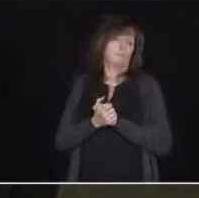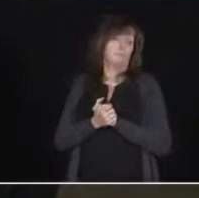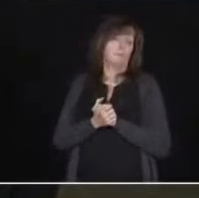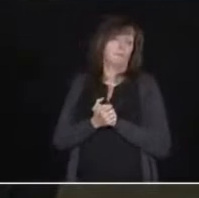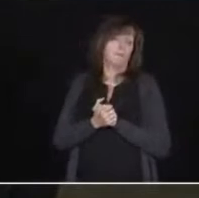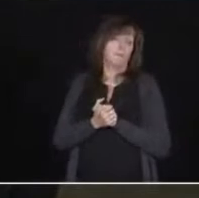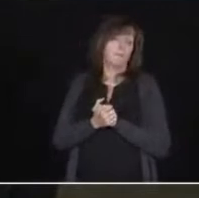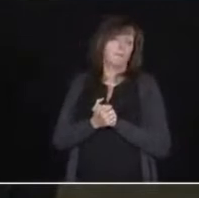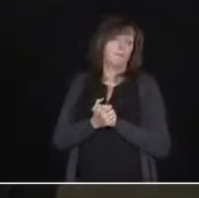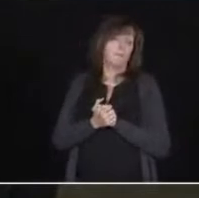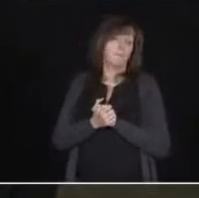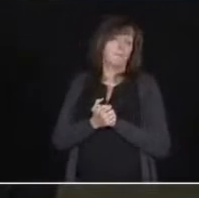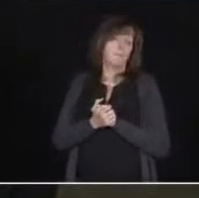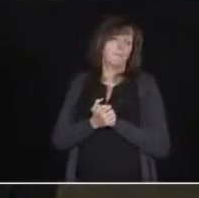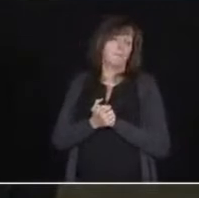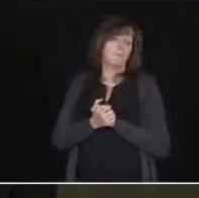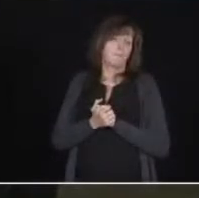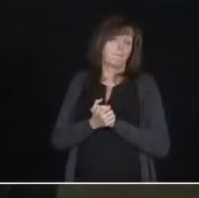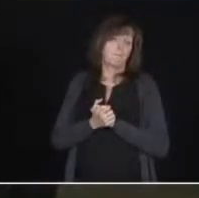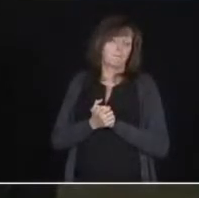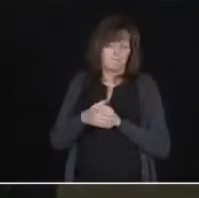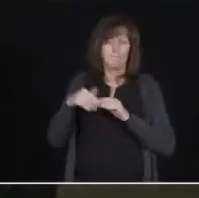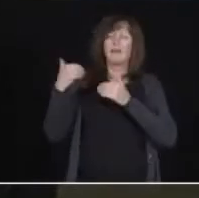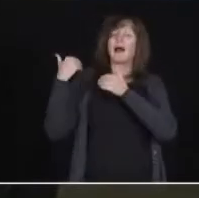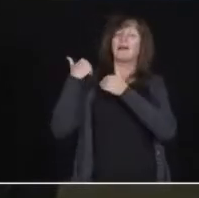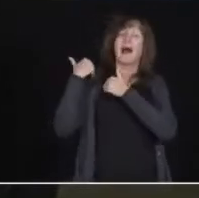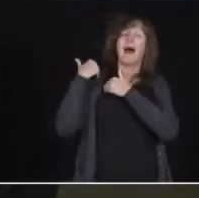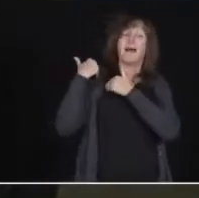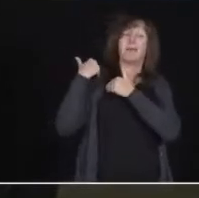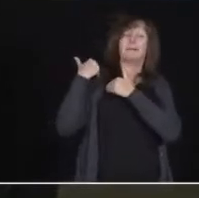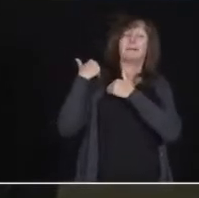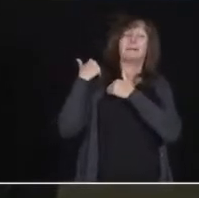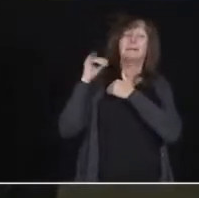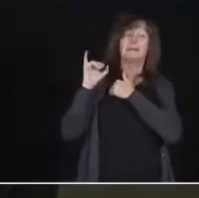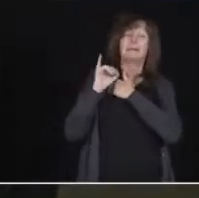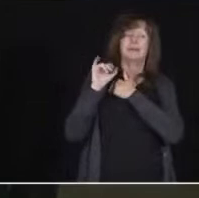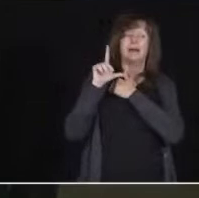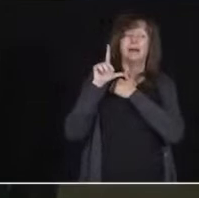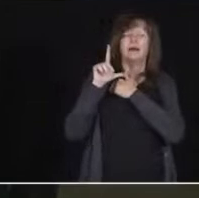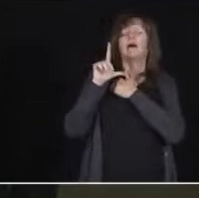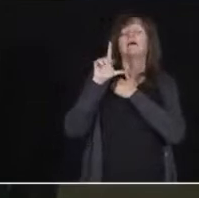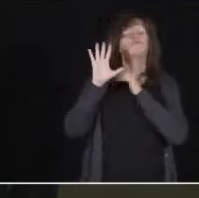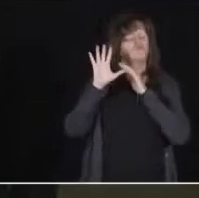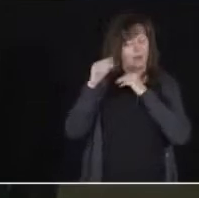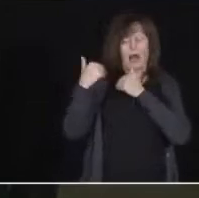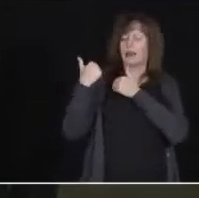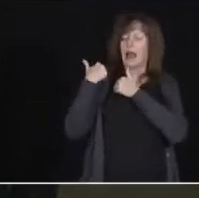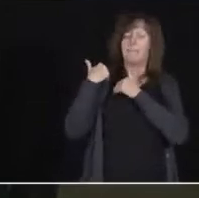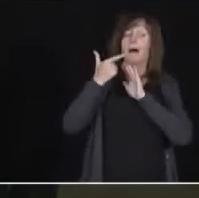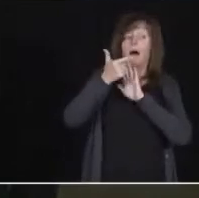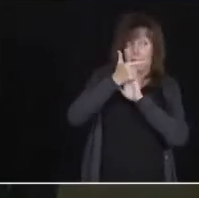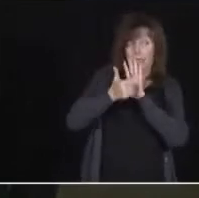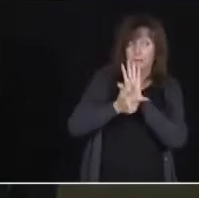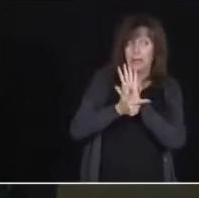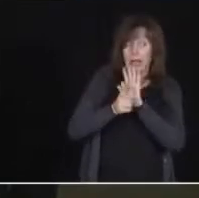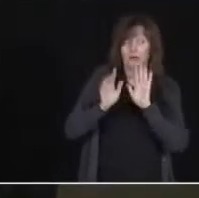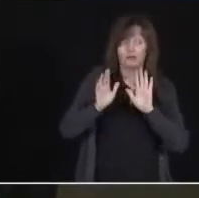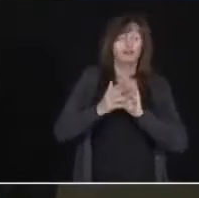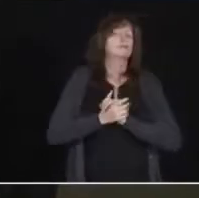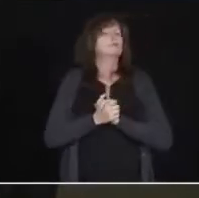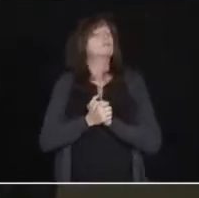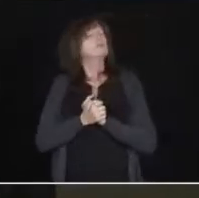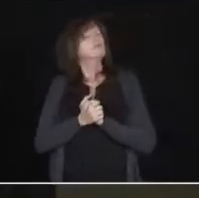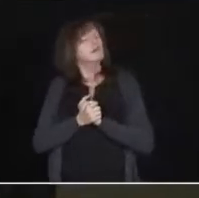liability legislation that was introduced recently. I'm wondering, is there a specific reason why the long-term care